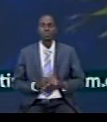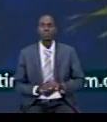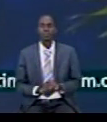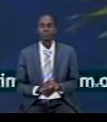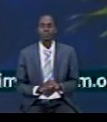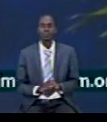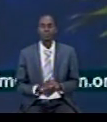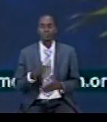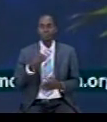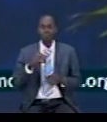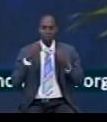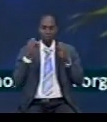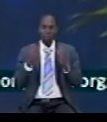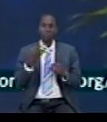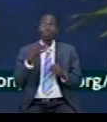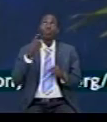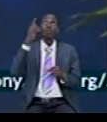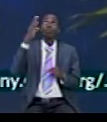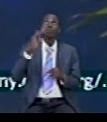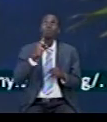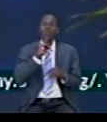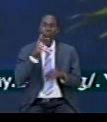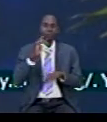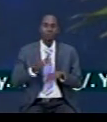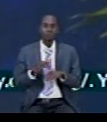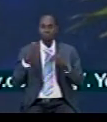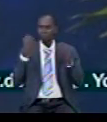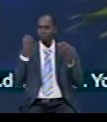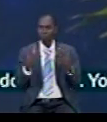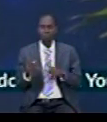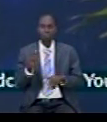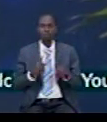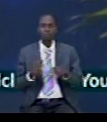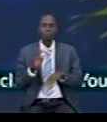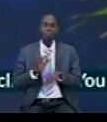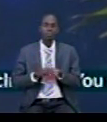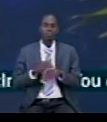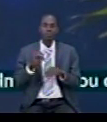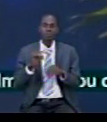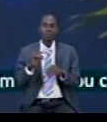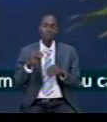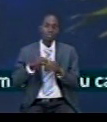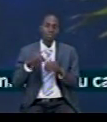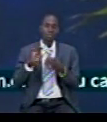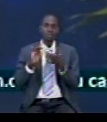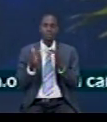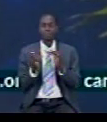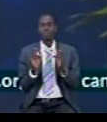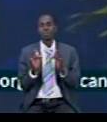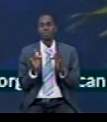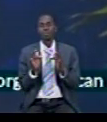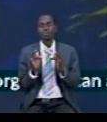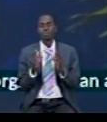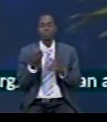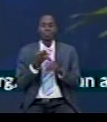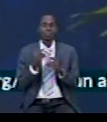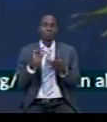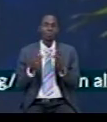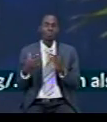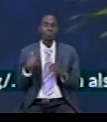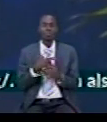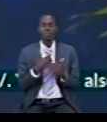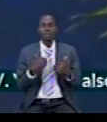The power of God is touching a lot of people online. Let's take you to the social media. From the media, we have this coming